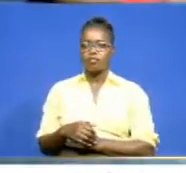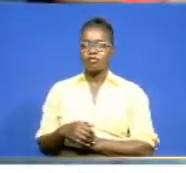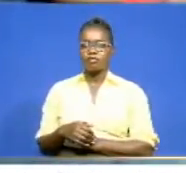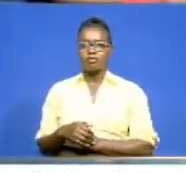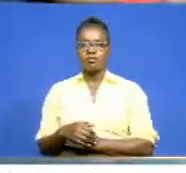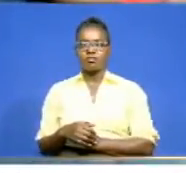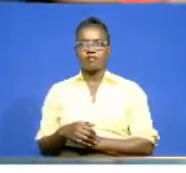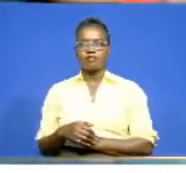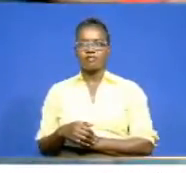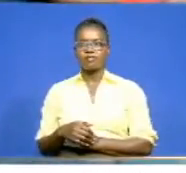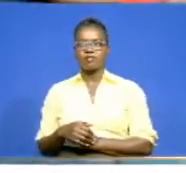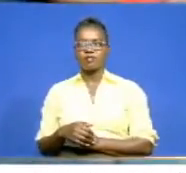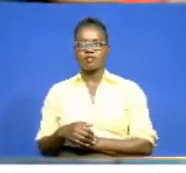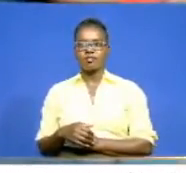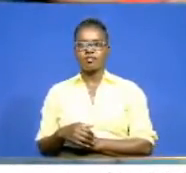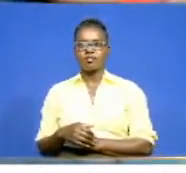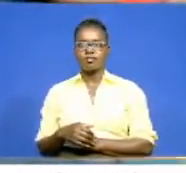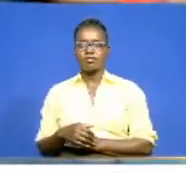nowadays,